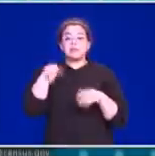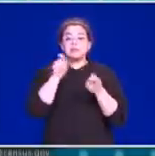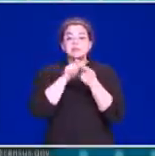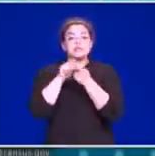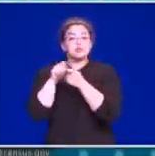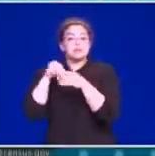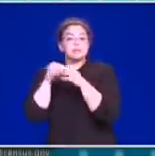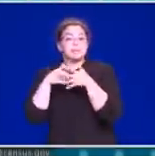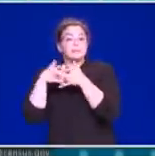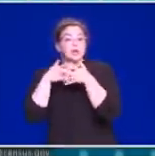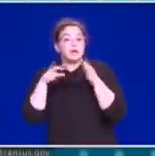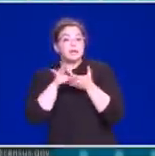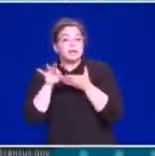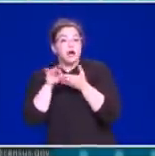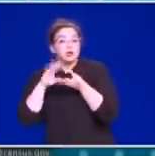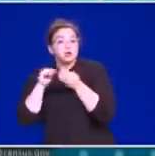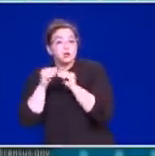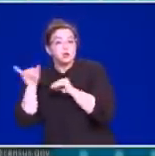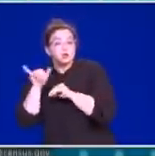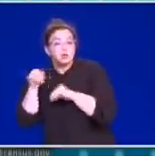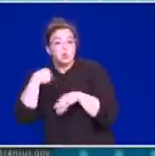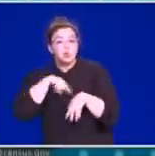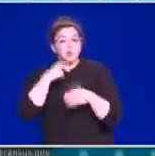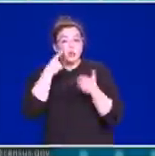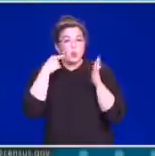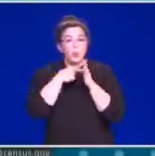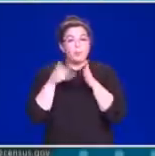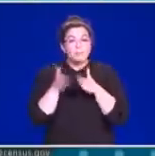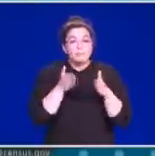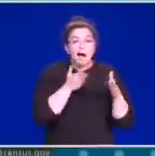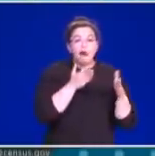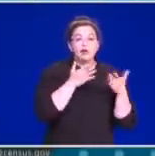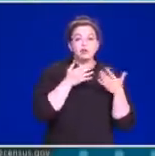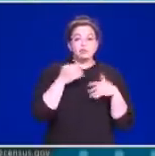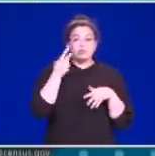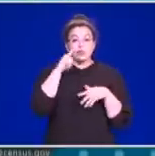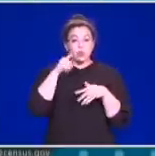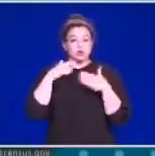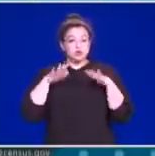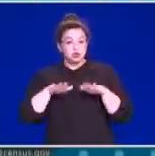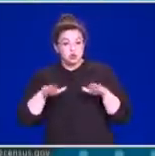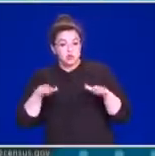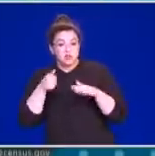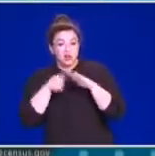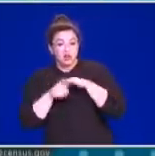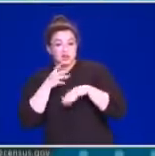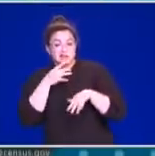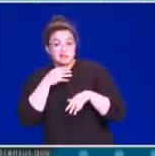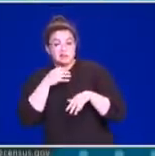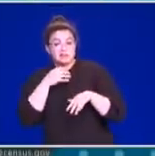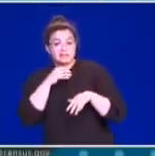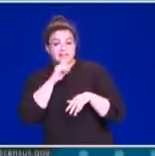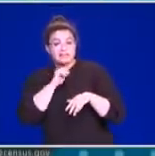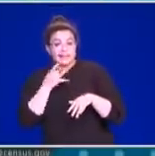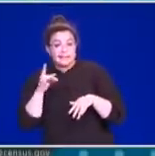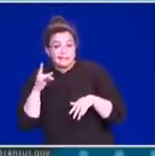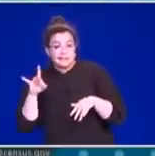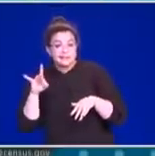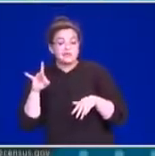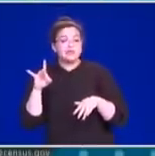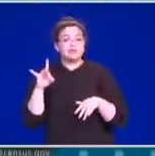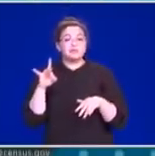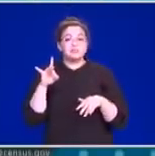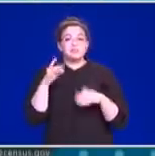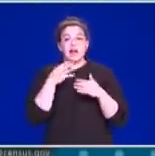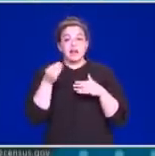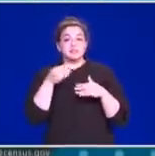see differences in the patterns for children, the population under 18, compared to the patterns of adults, those 18 and over.